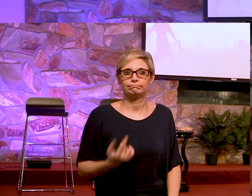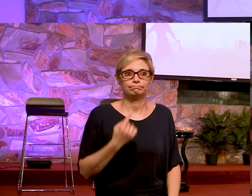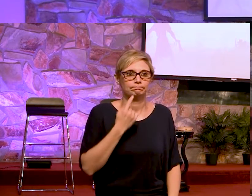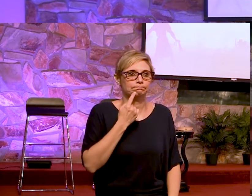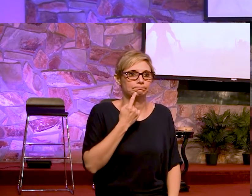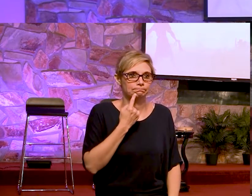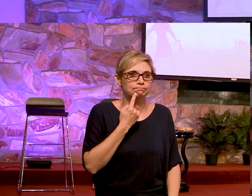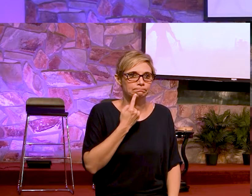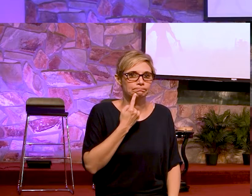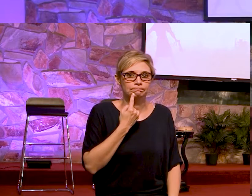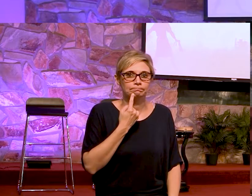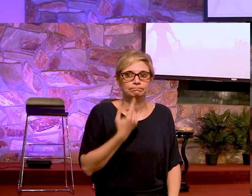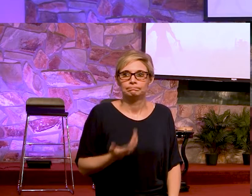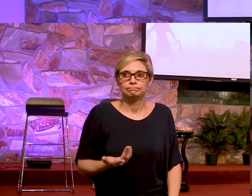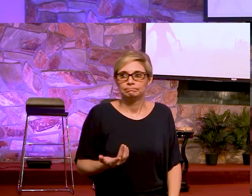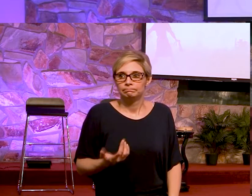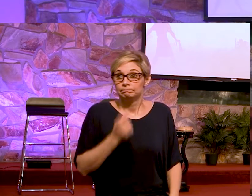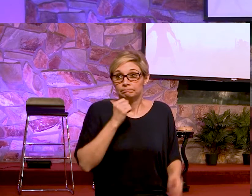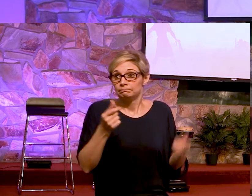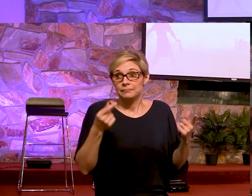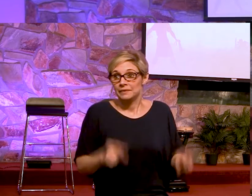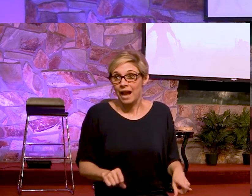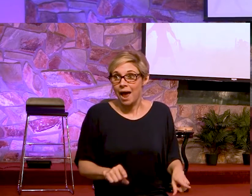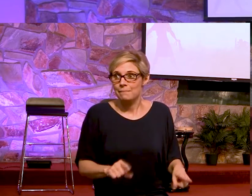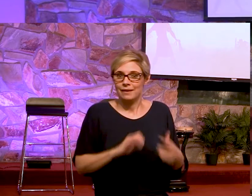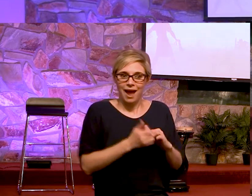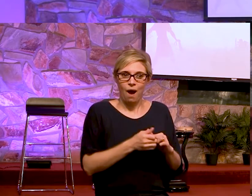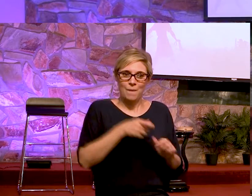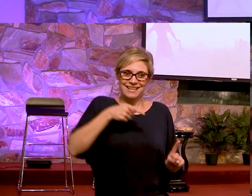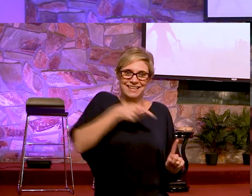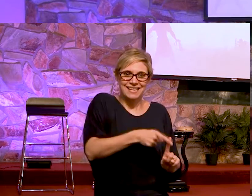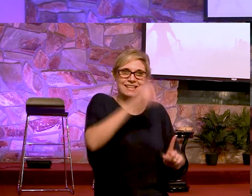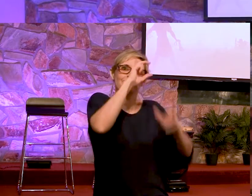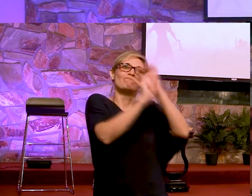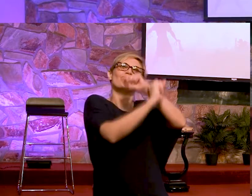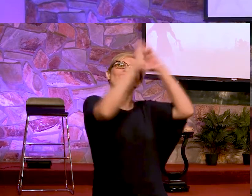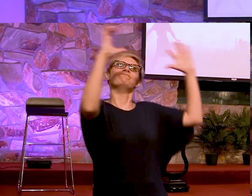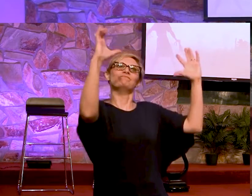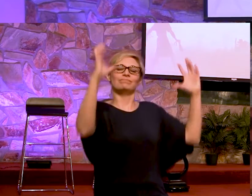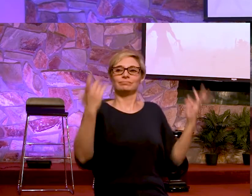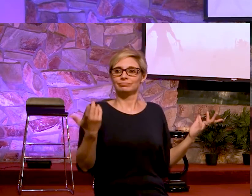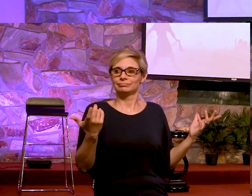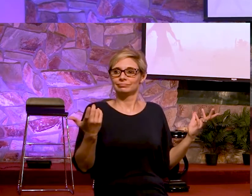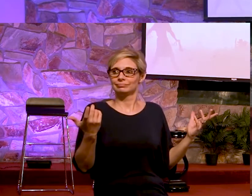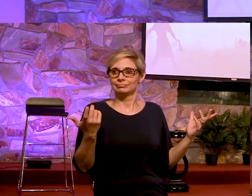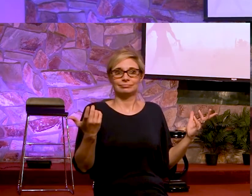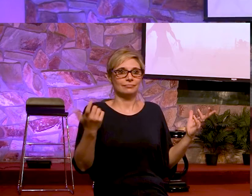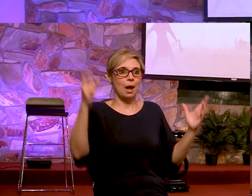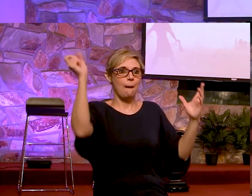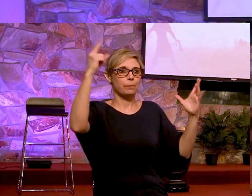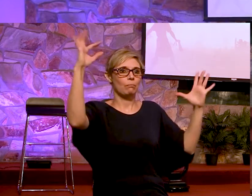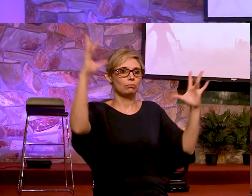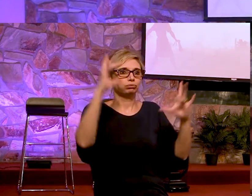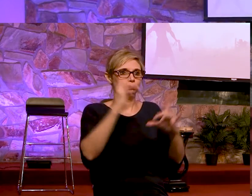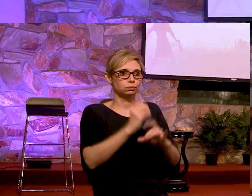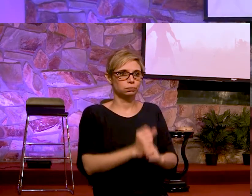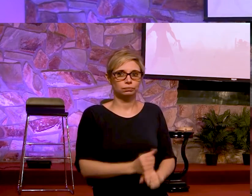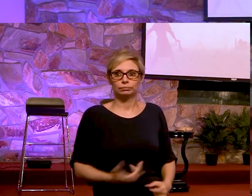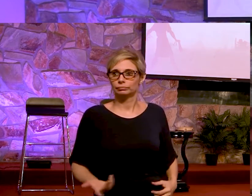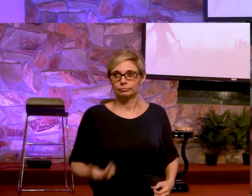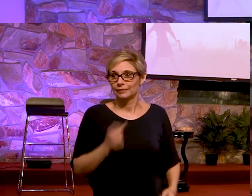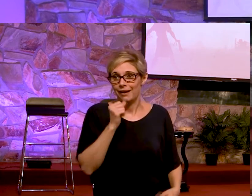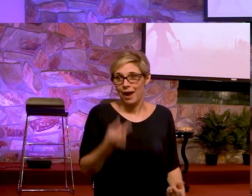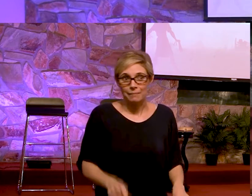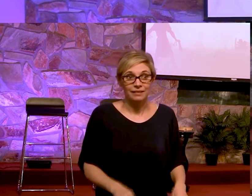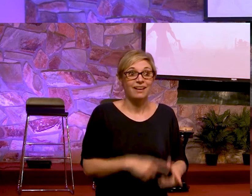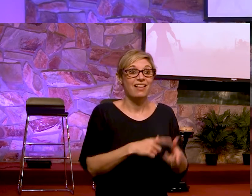And it didn't happen as Elijah had planned. And so we find Elijah fleeing for his life, and